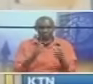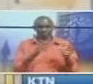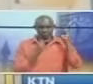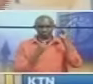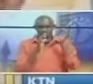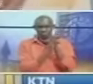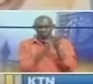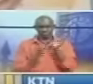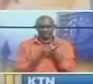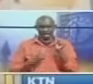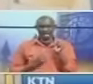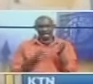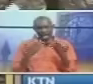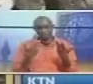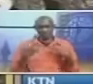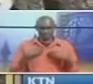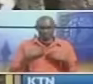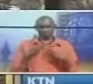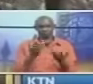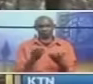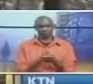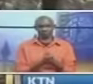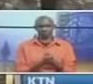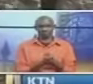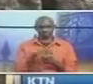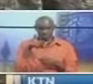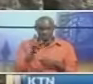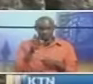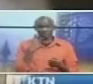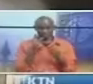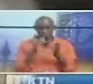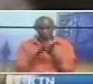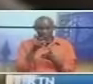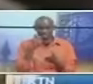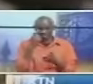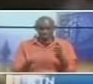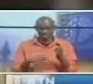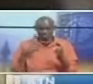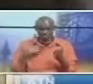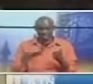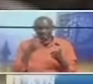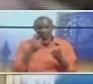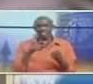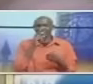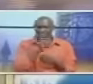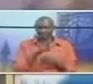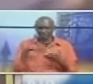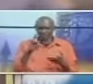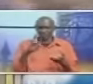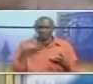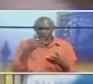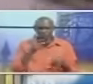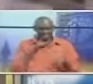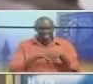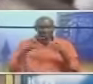for example, if it's in a guard of honor. The senior officers we talk to tell us the disciplined forces are on the field by